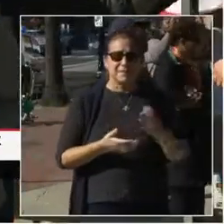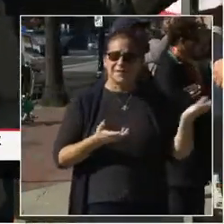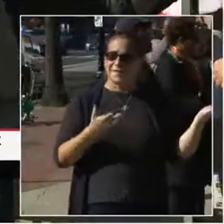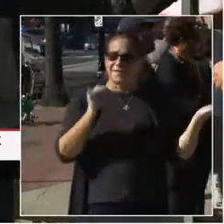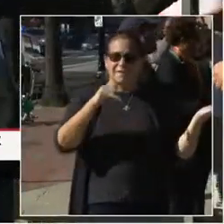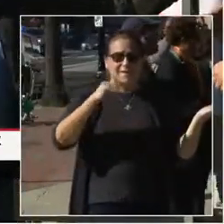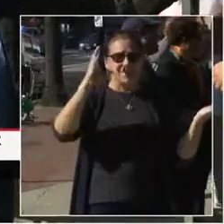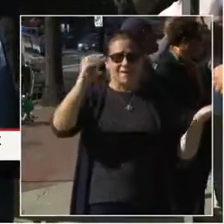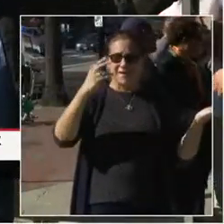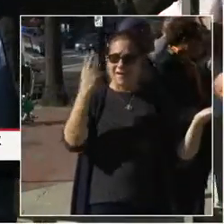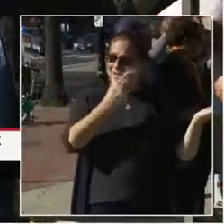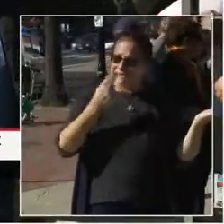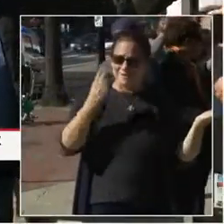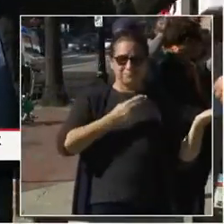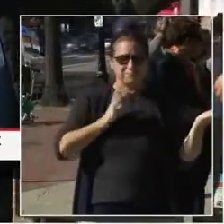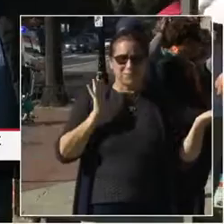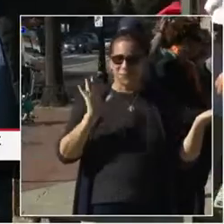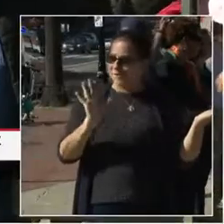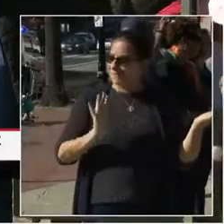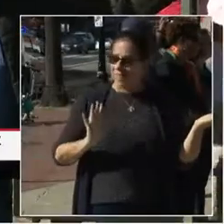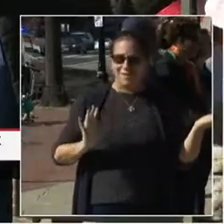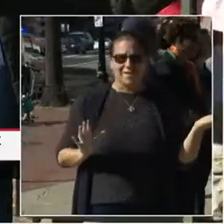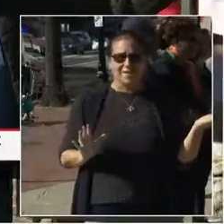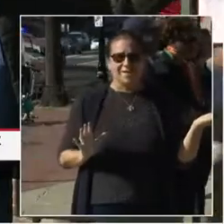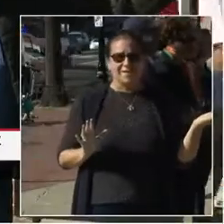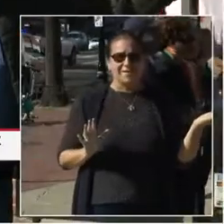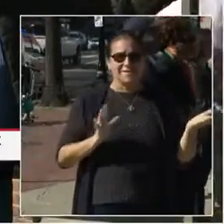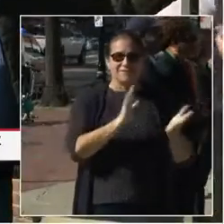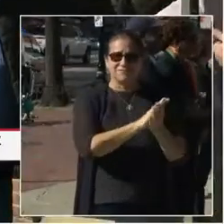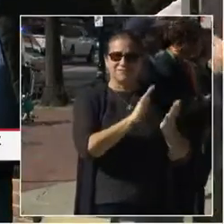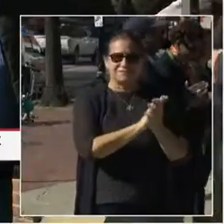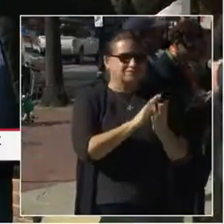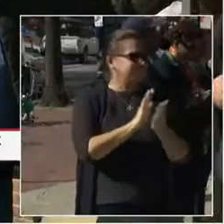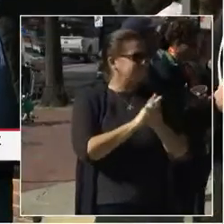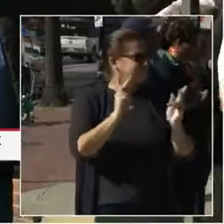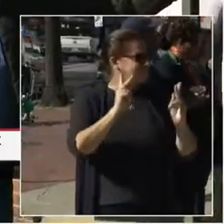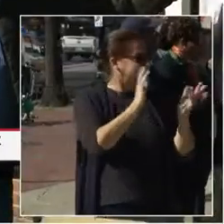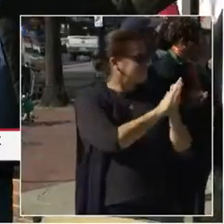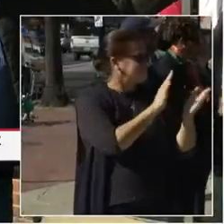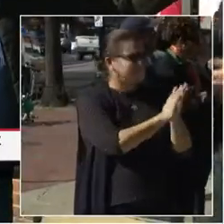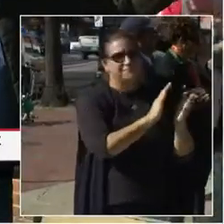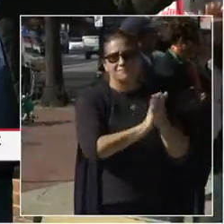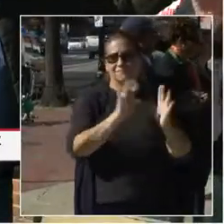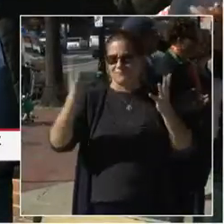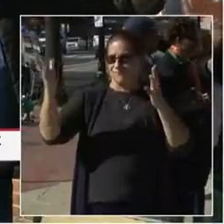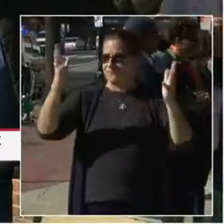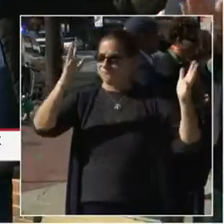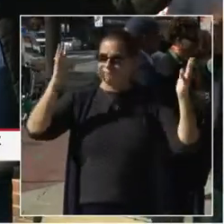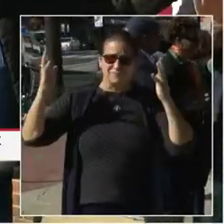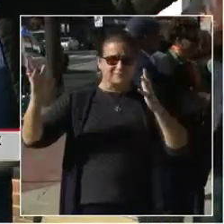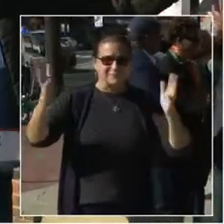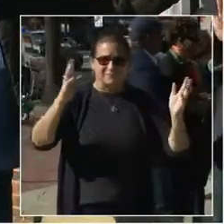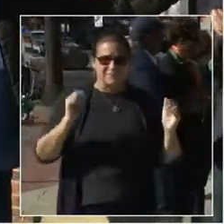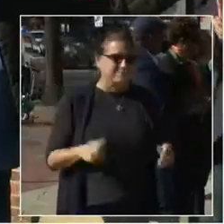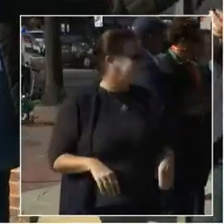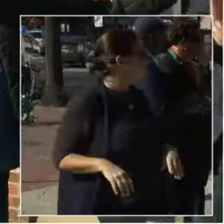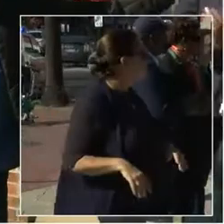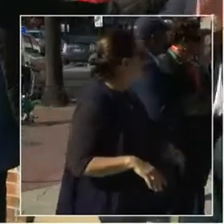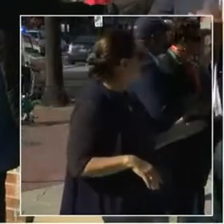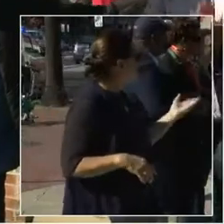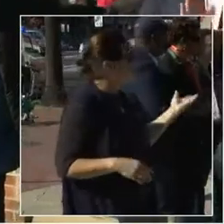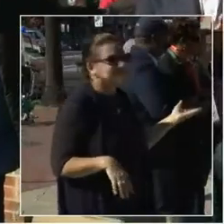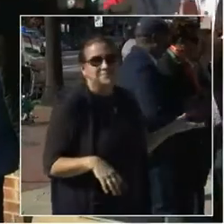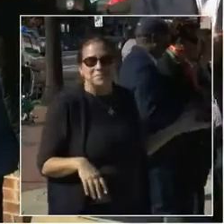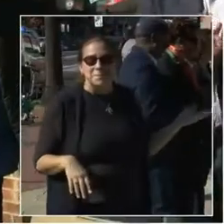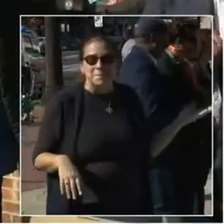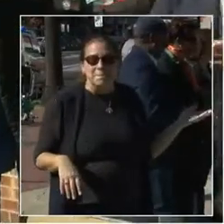Give Chef a big, big hand. Give Crystal a big, big hand. How about big sisters? That's what I'm talking about. That's